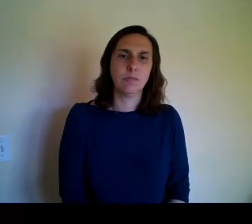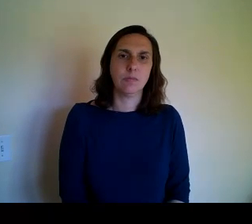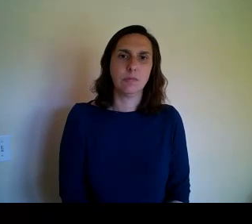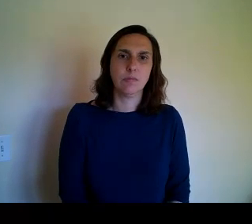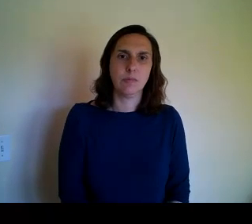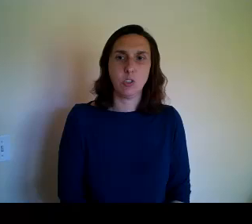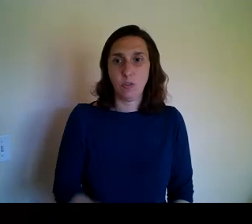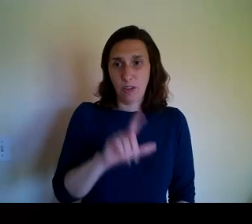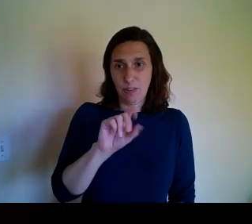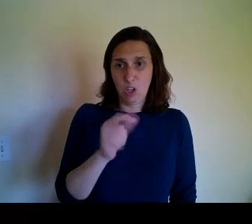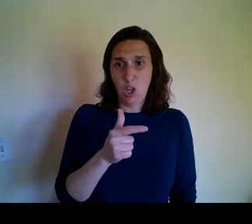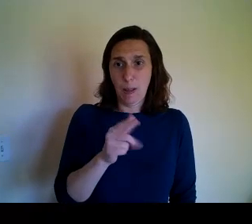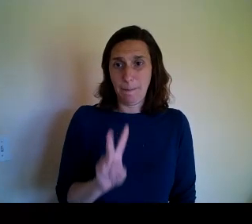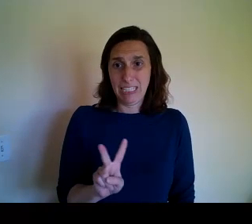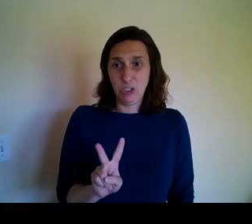base 2